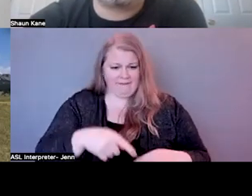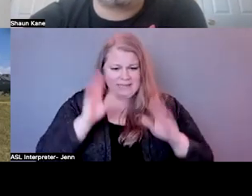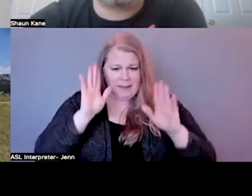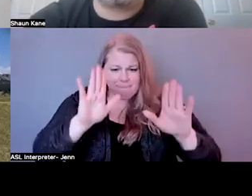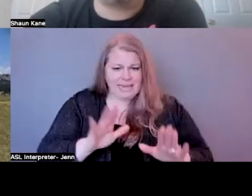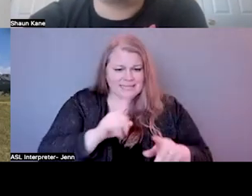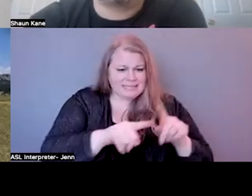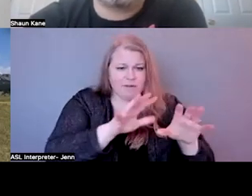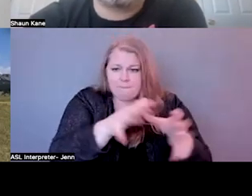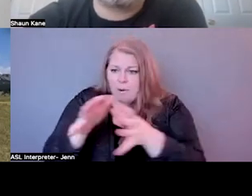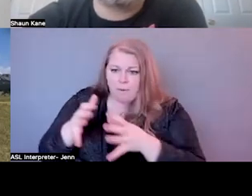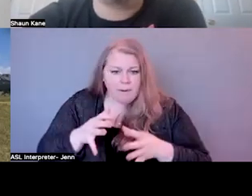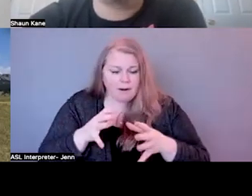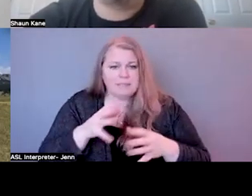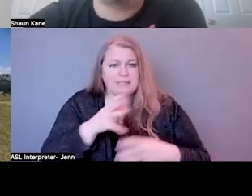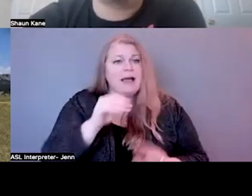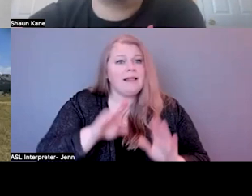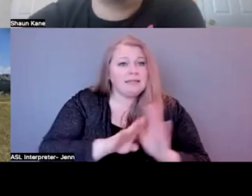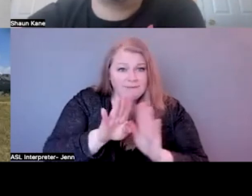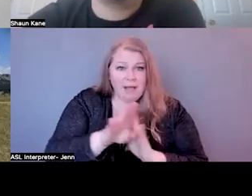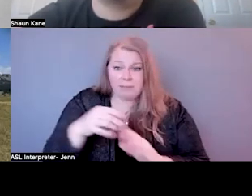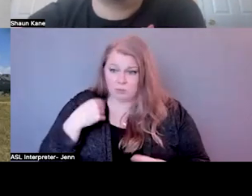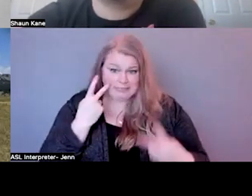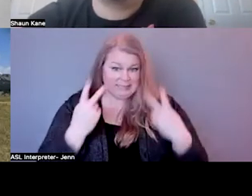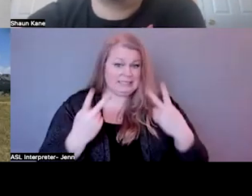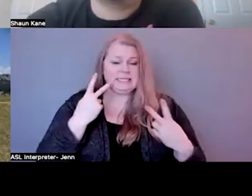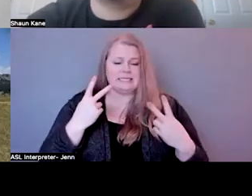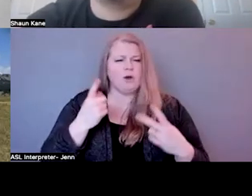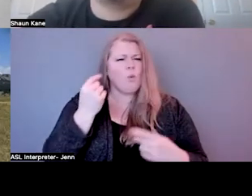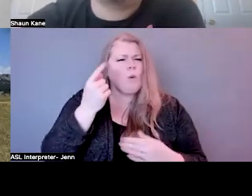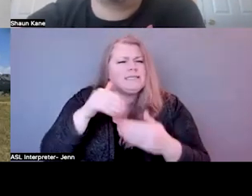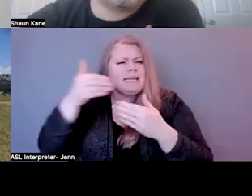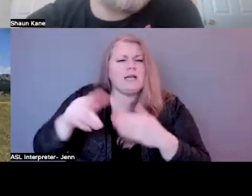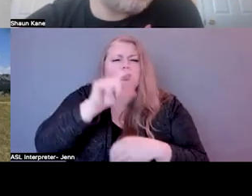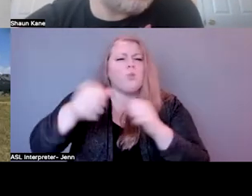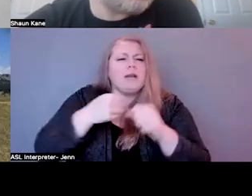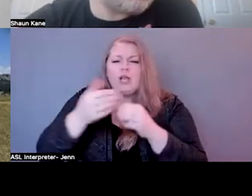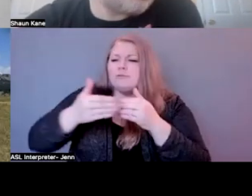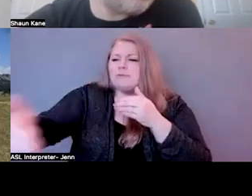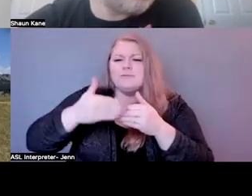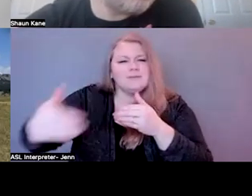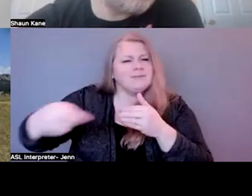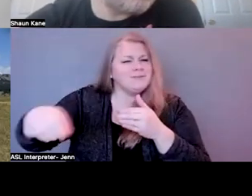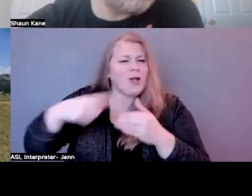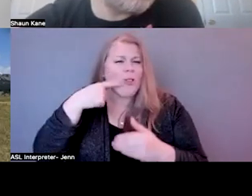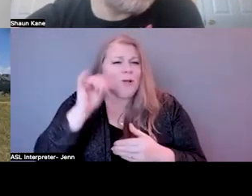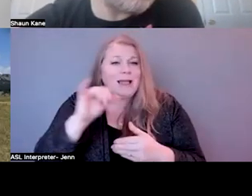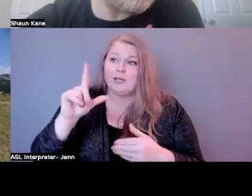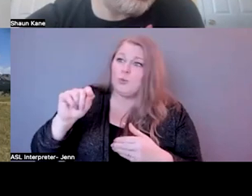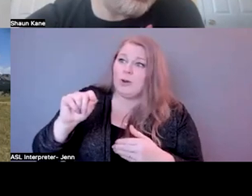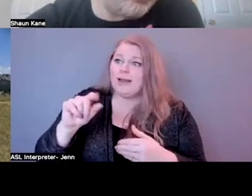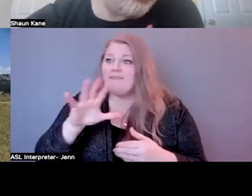now and the amazing developments that we're seeing. What's that 20 years look like? And whether it's 20 years or 50 years or 100